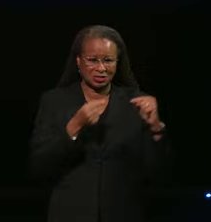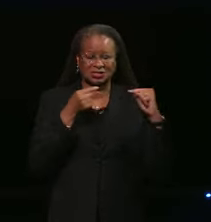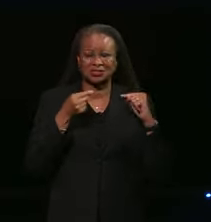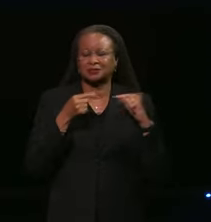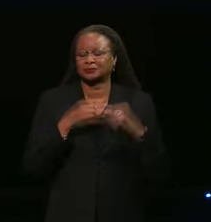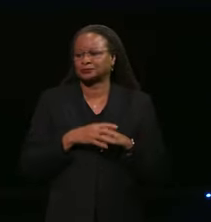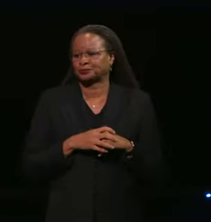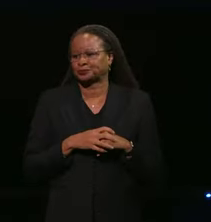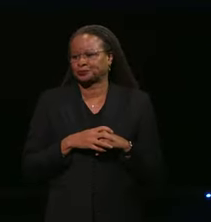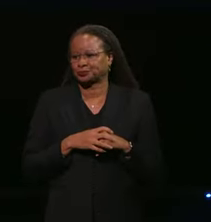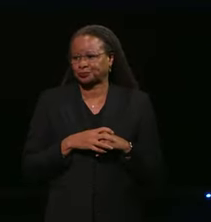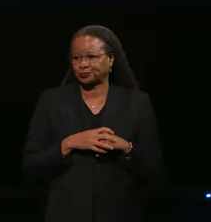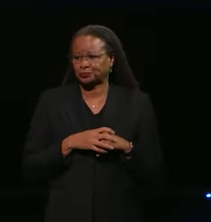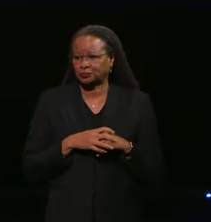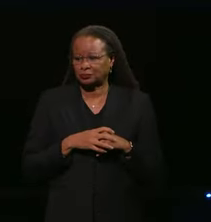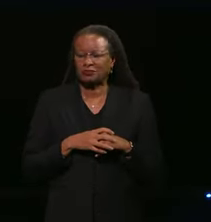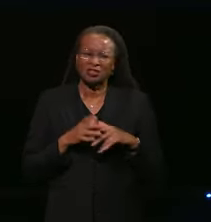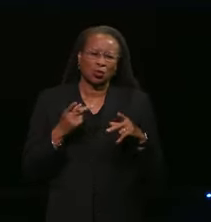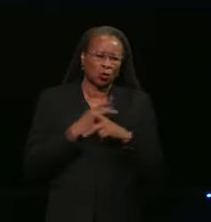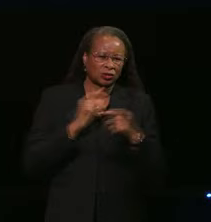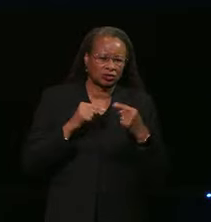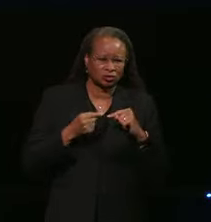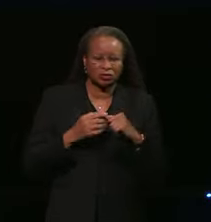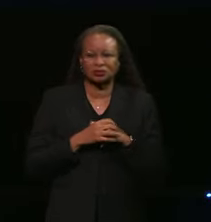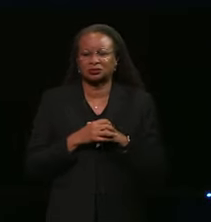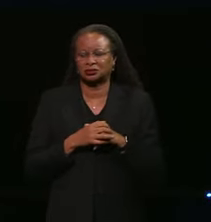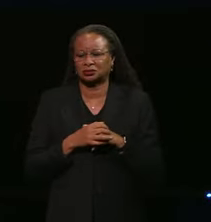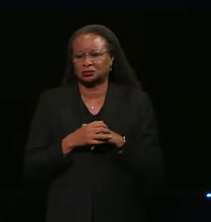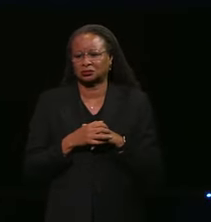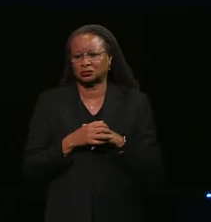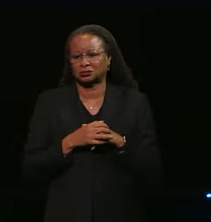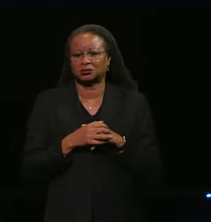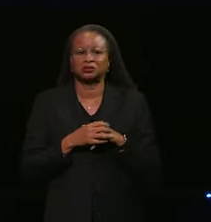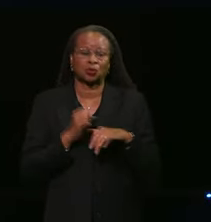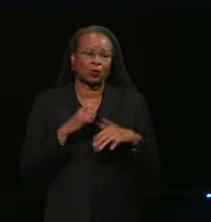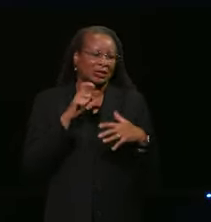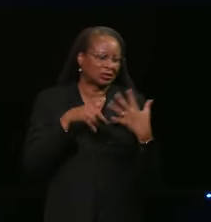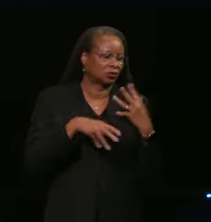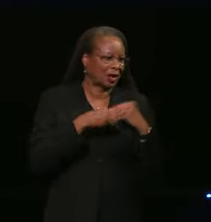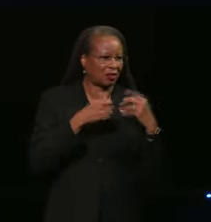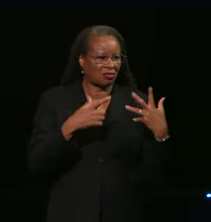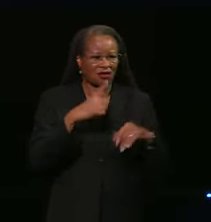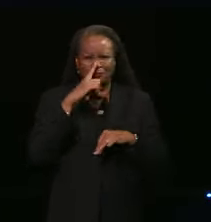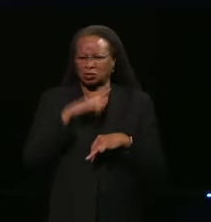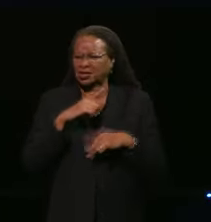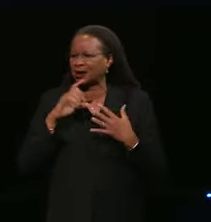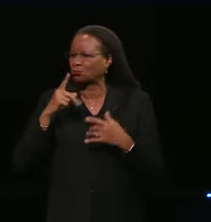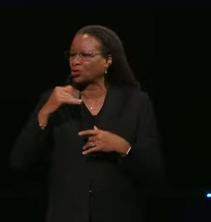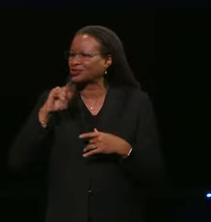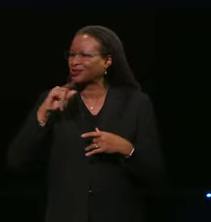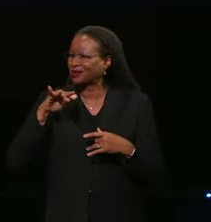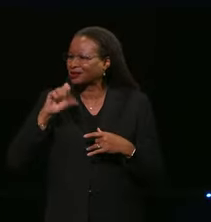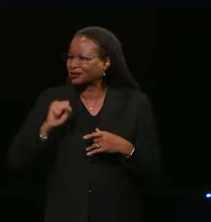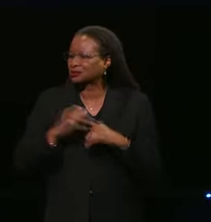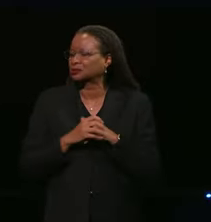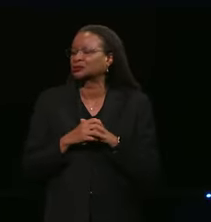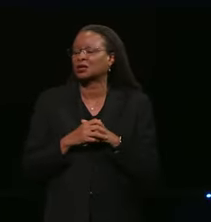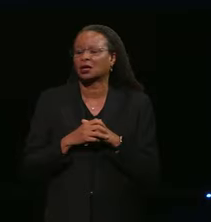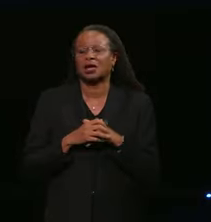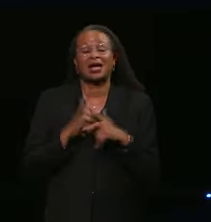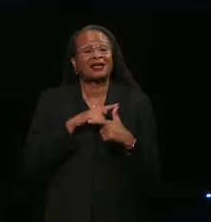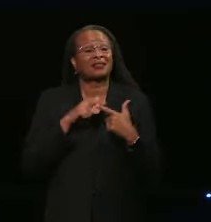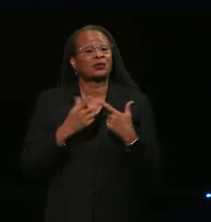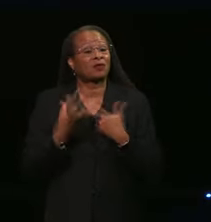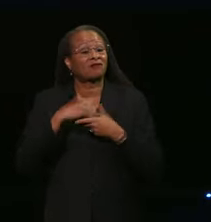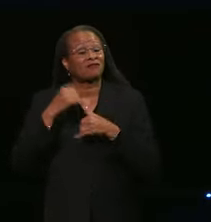the worst ones, no, like let's say, that needs prosthetics. And then we were involved in the last stages